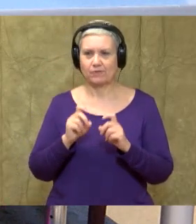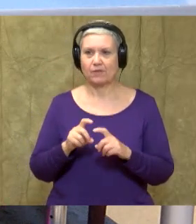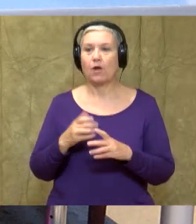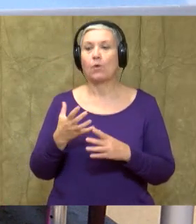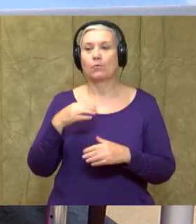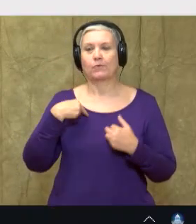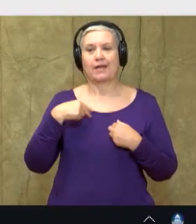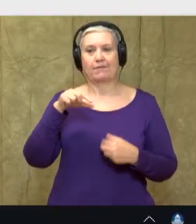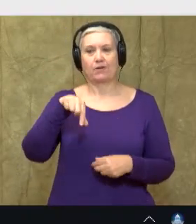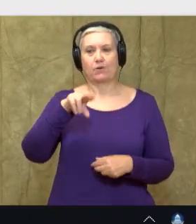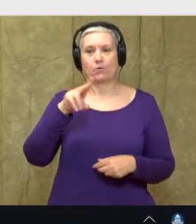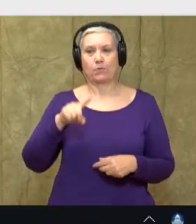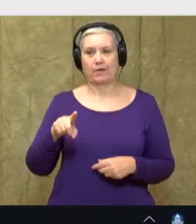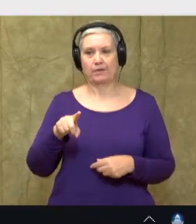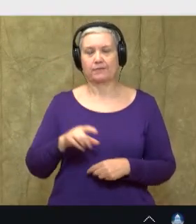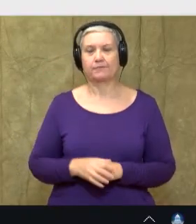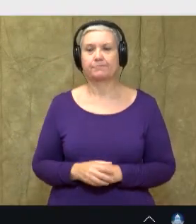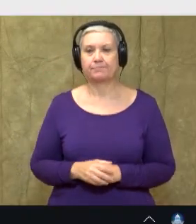quiz.